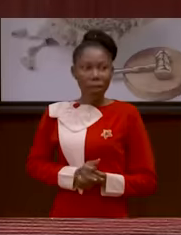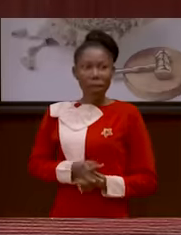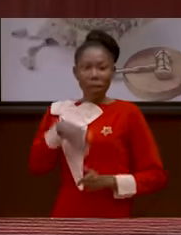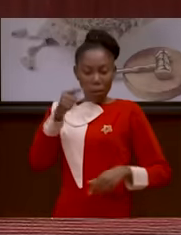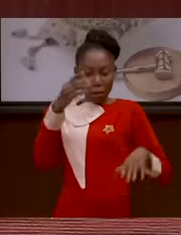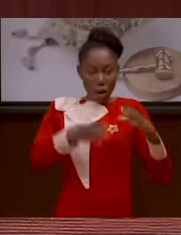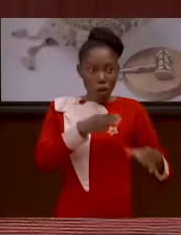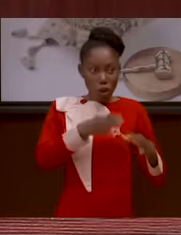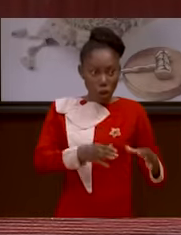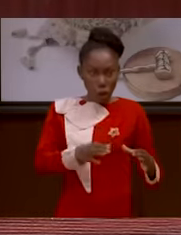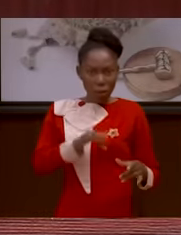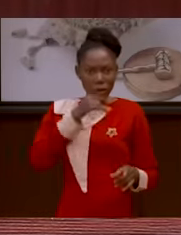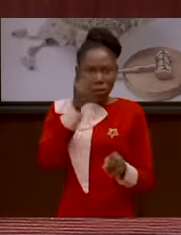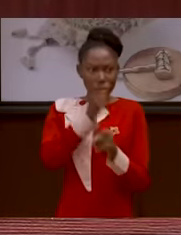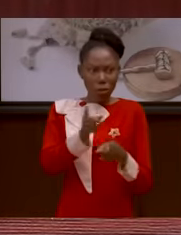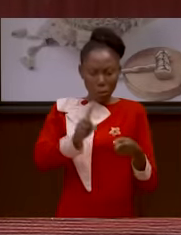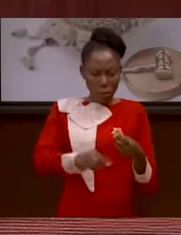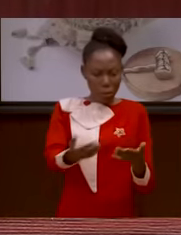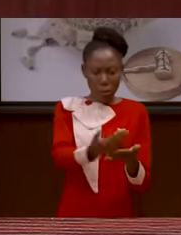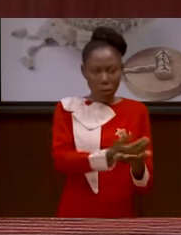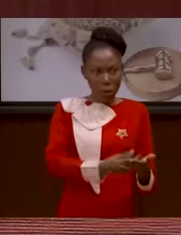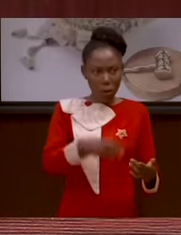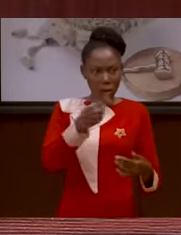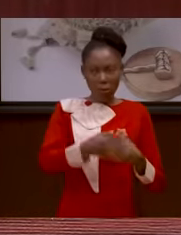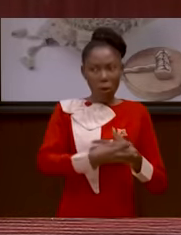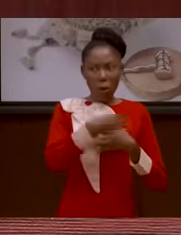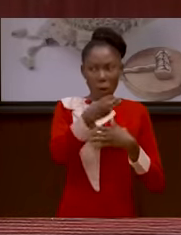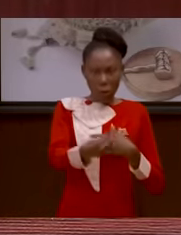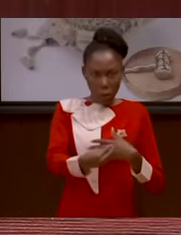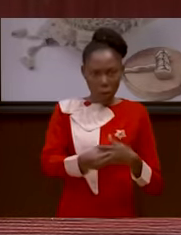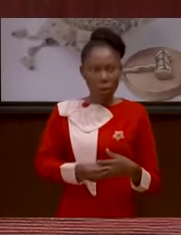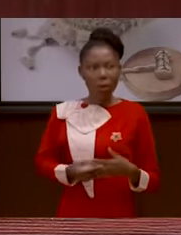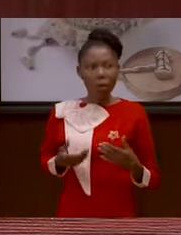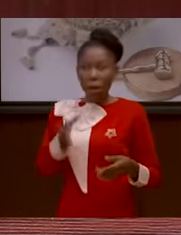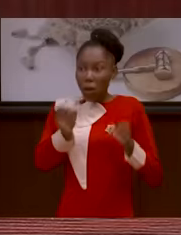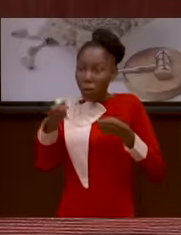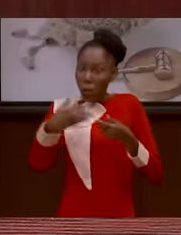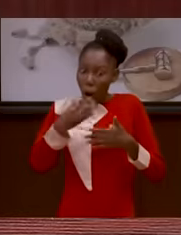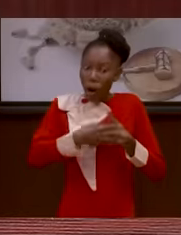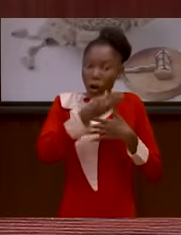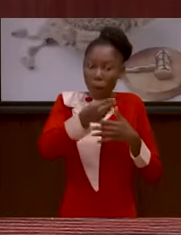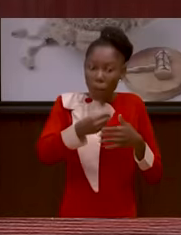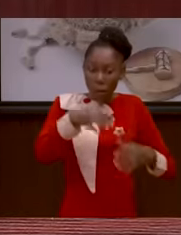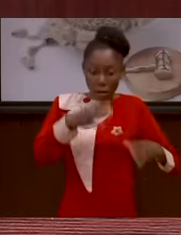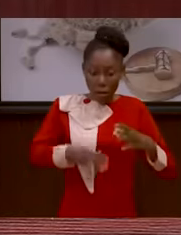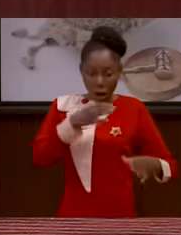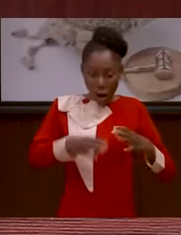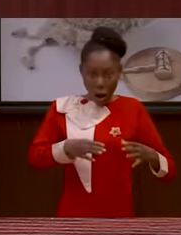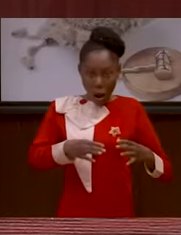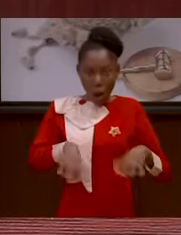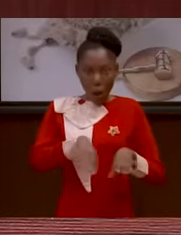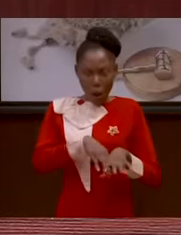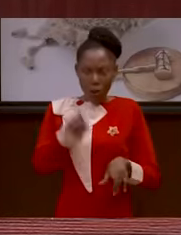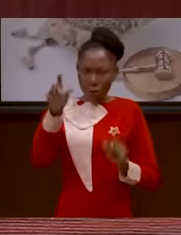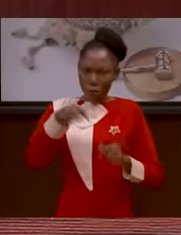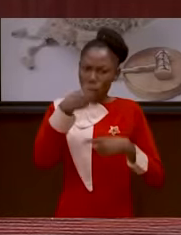have to go to the court is apply for a certified true copy. It can be anywhere. You want a copy? Apply for